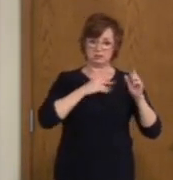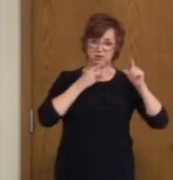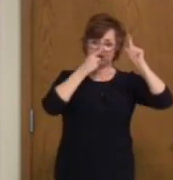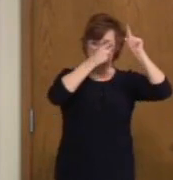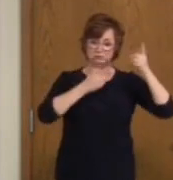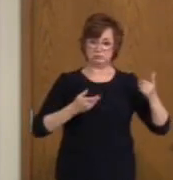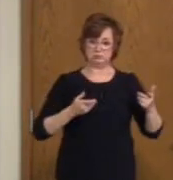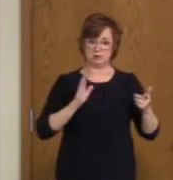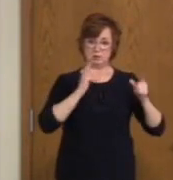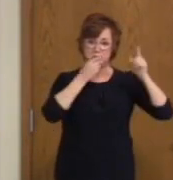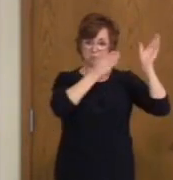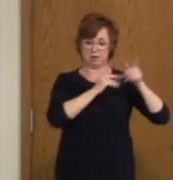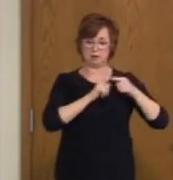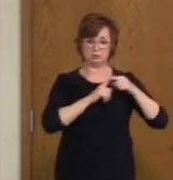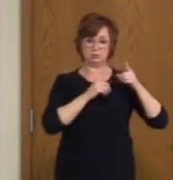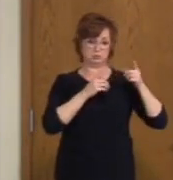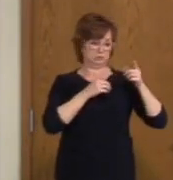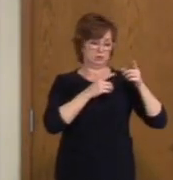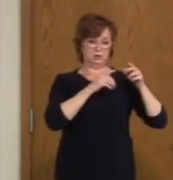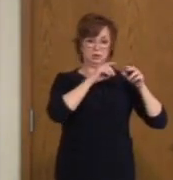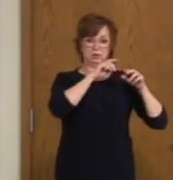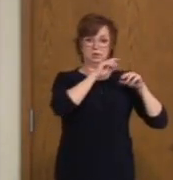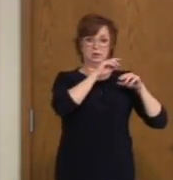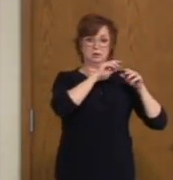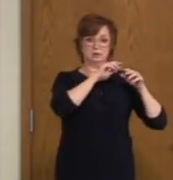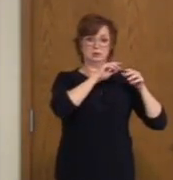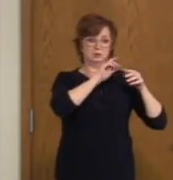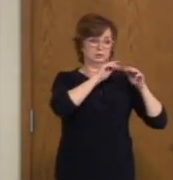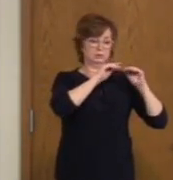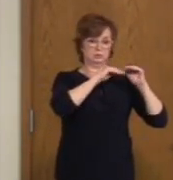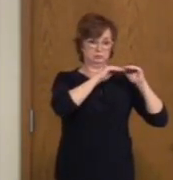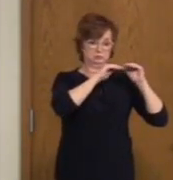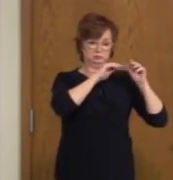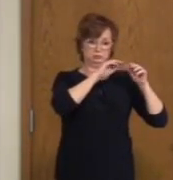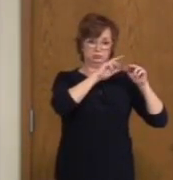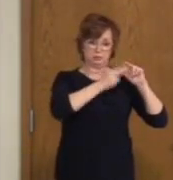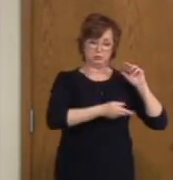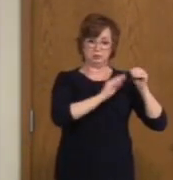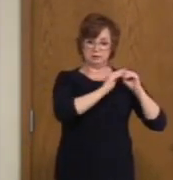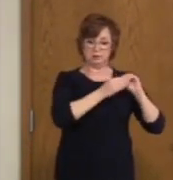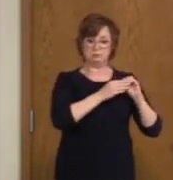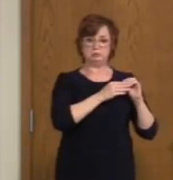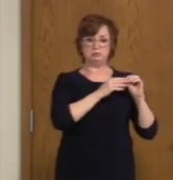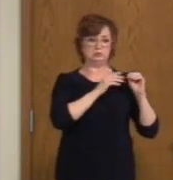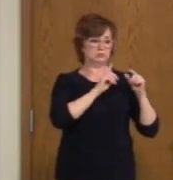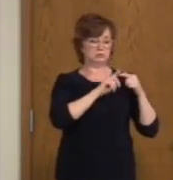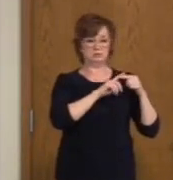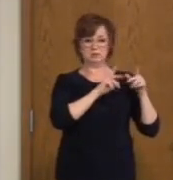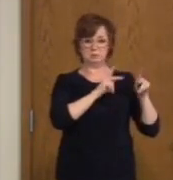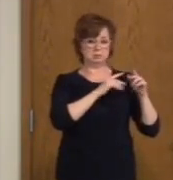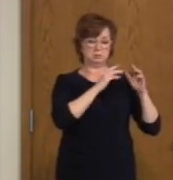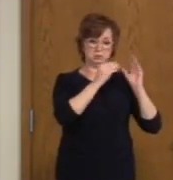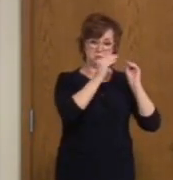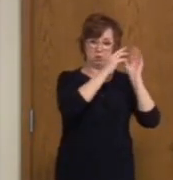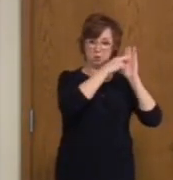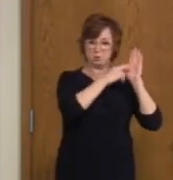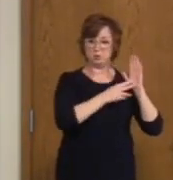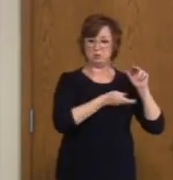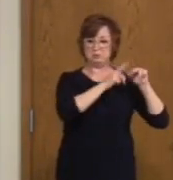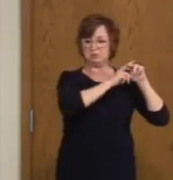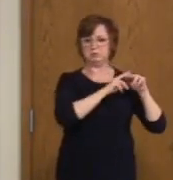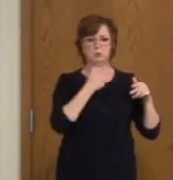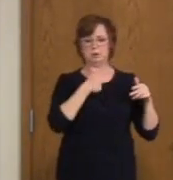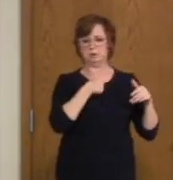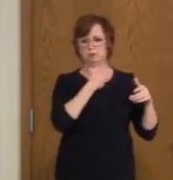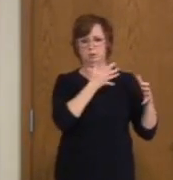to keep COVID at a level that it isn't overburdening our provincial healthcare system. We most